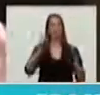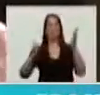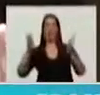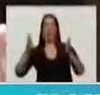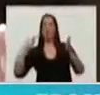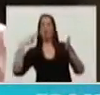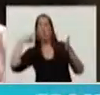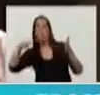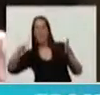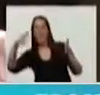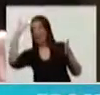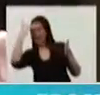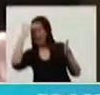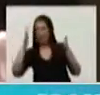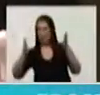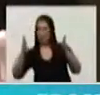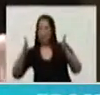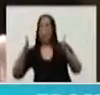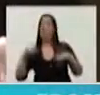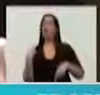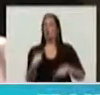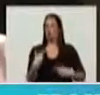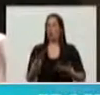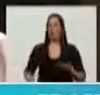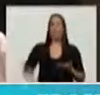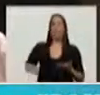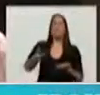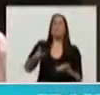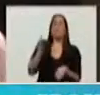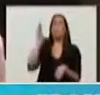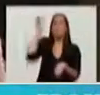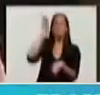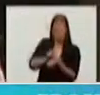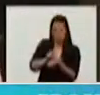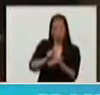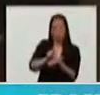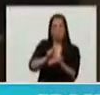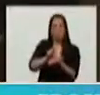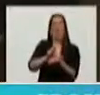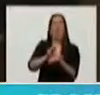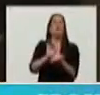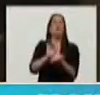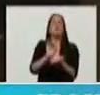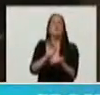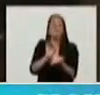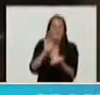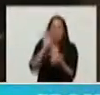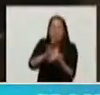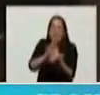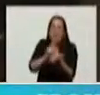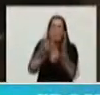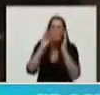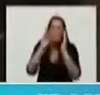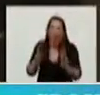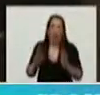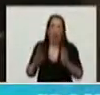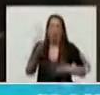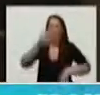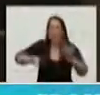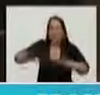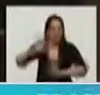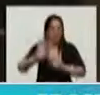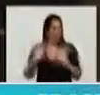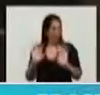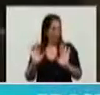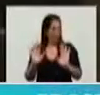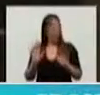Between 2003 and 2015, we have invested more than $24 billion in infrastructure for culture. This doesn't even